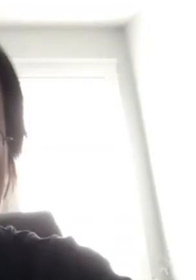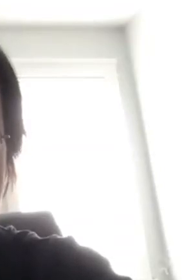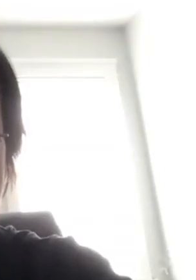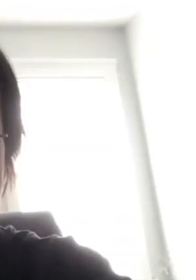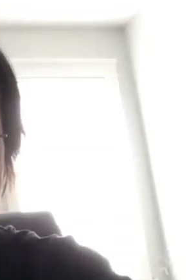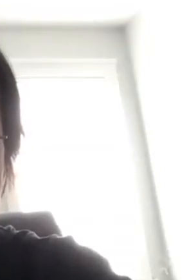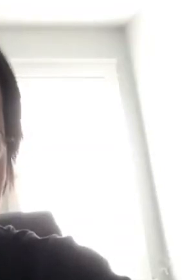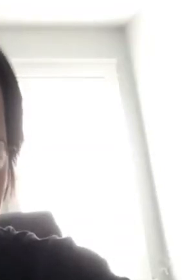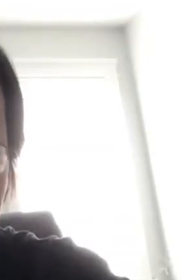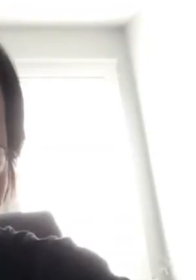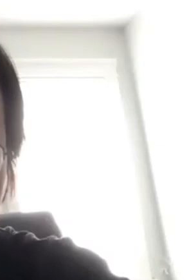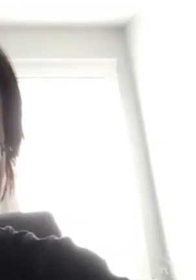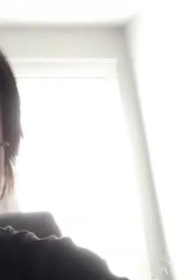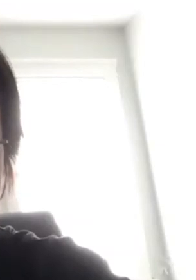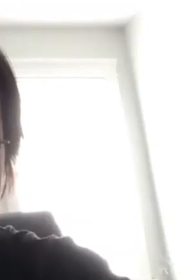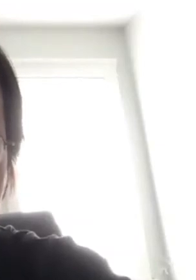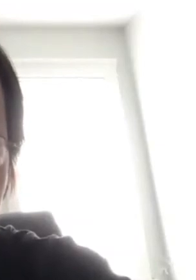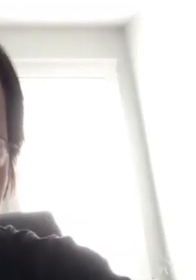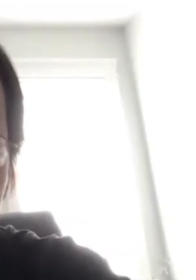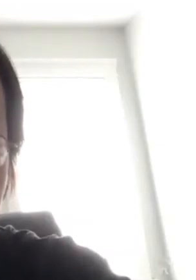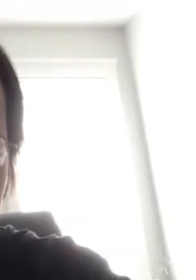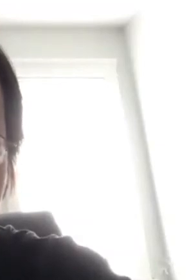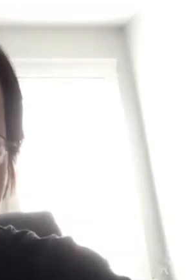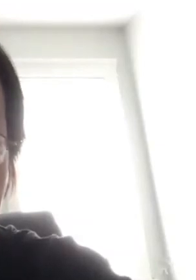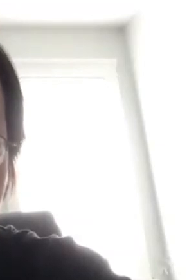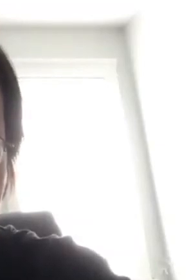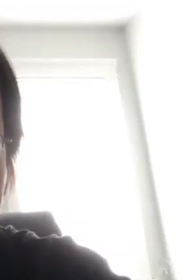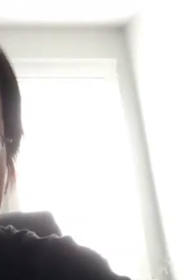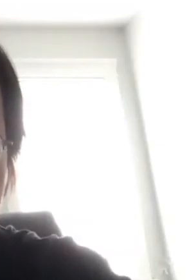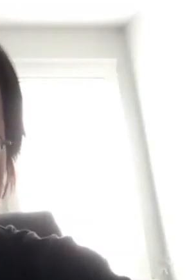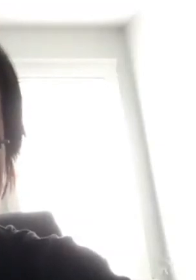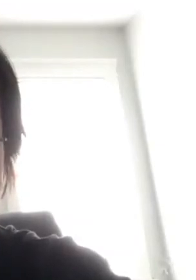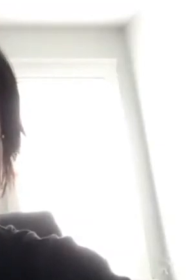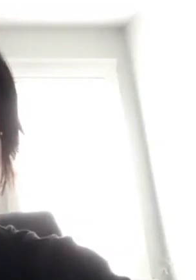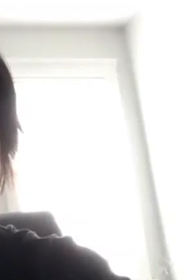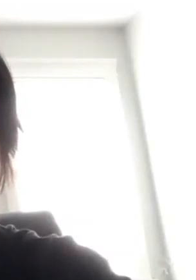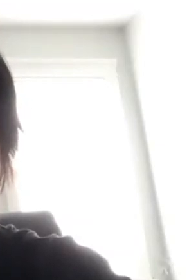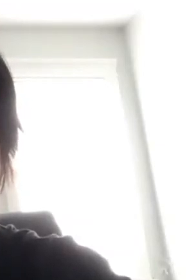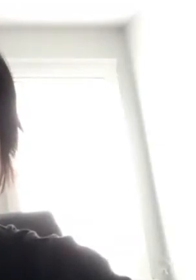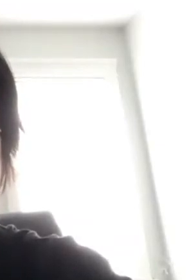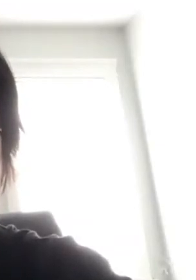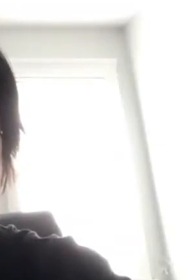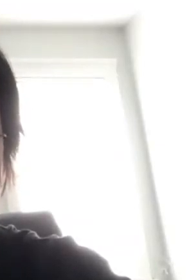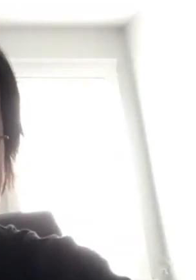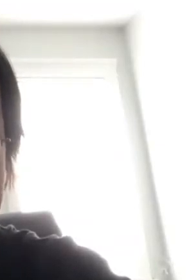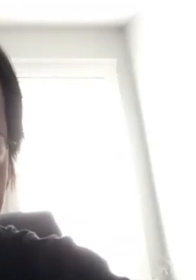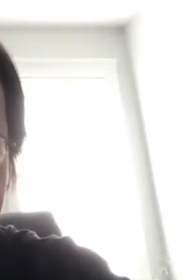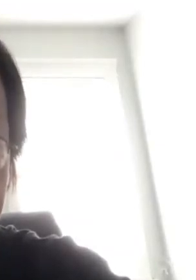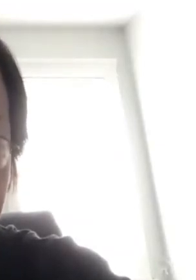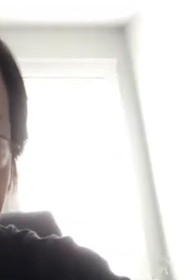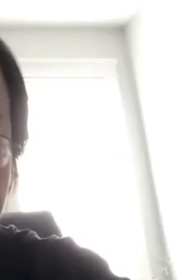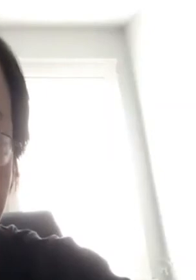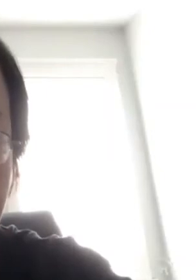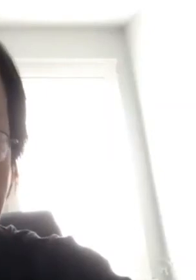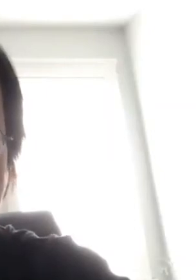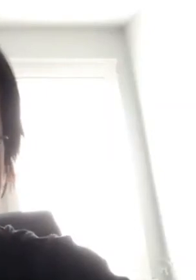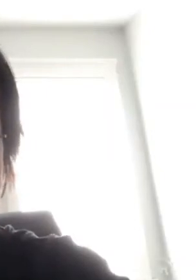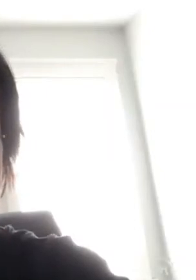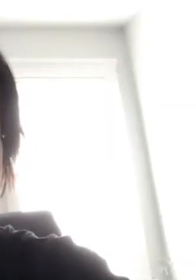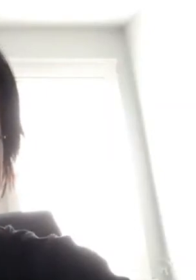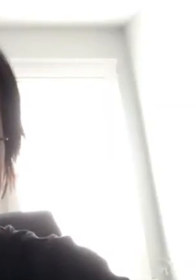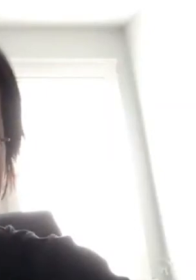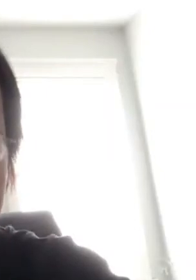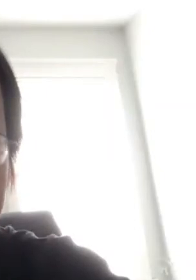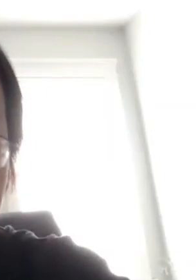engagement in situations. So basically, they ask the students to carry out a task, and then